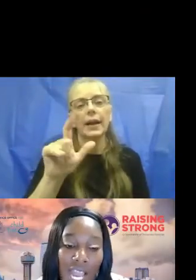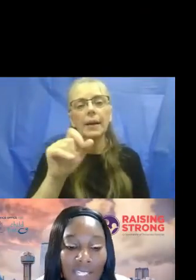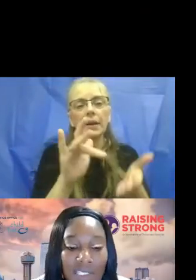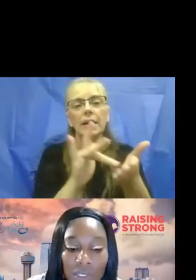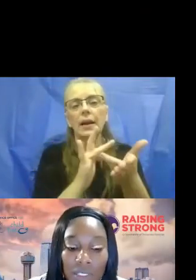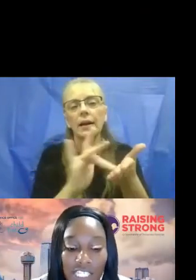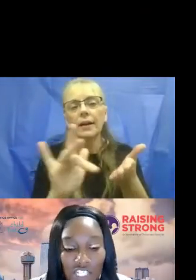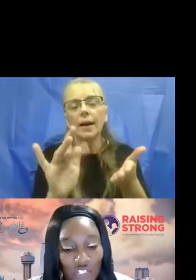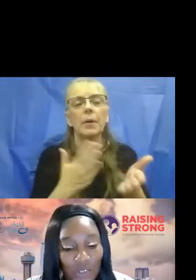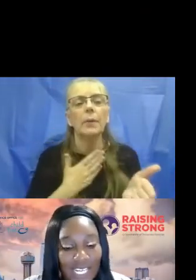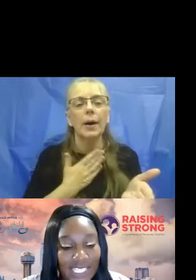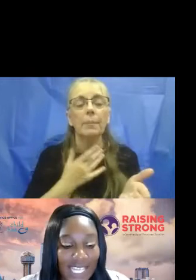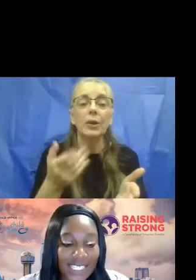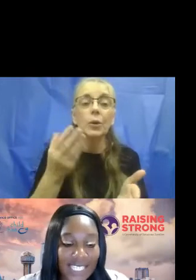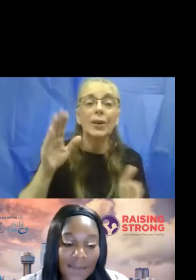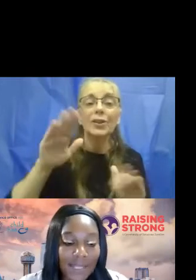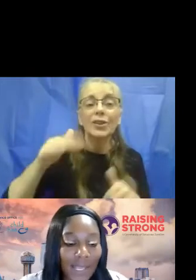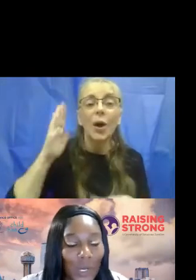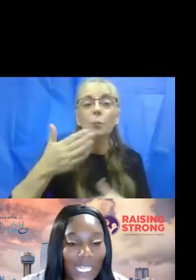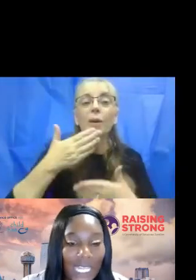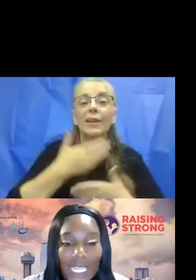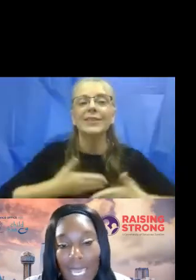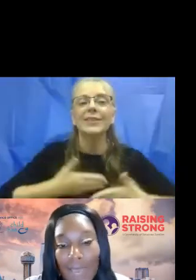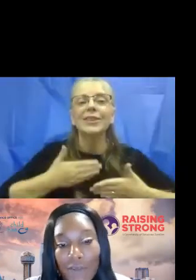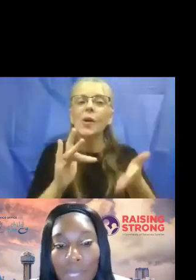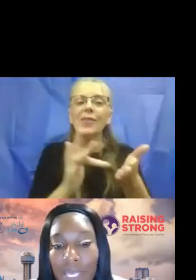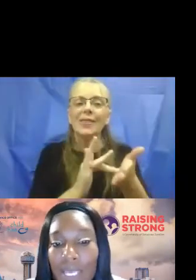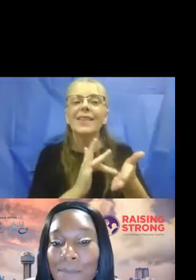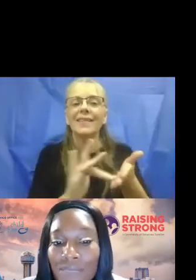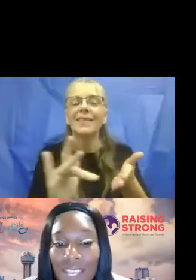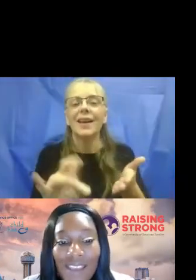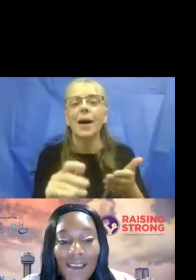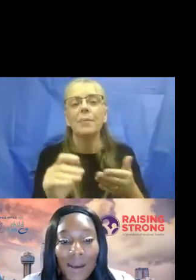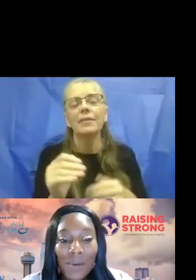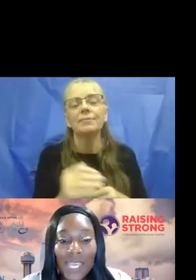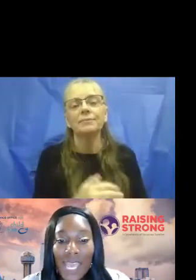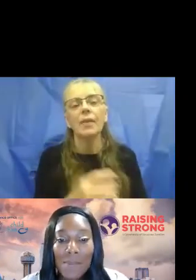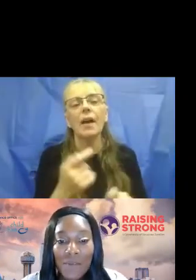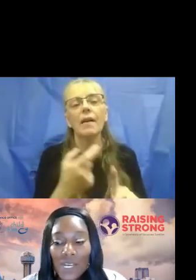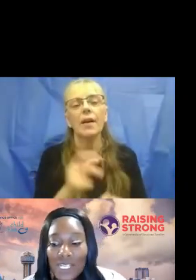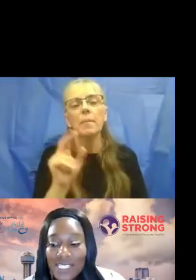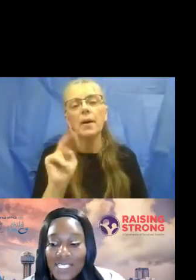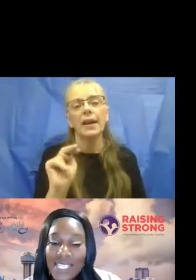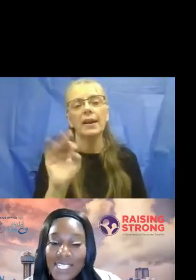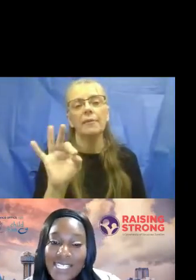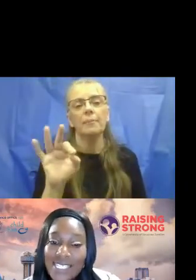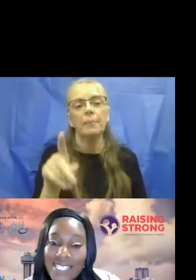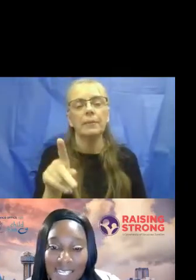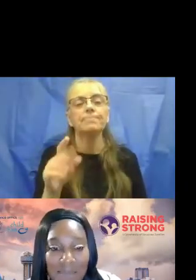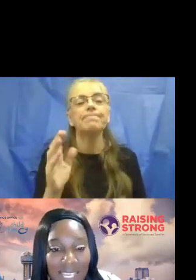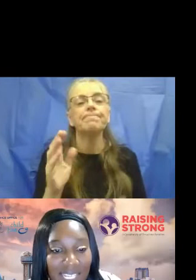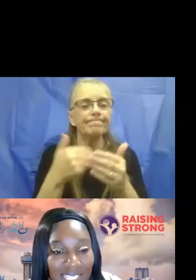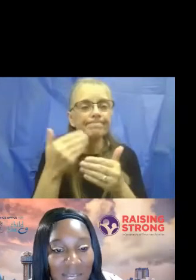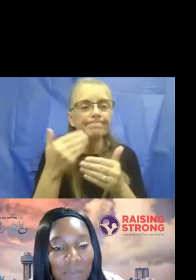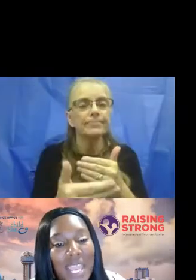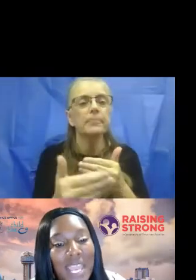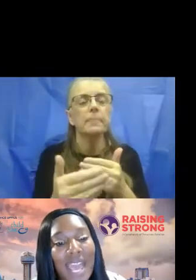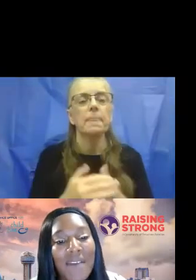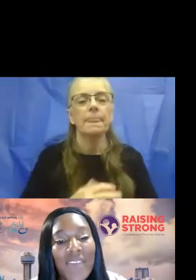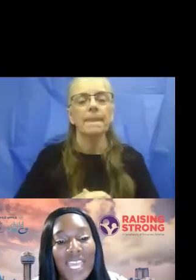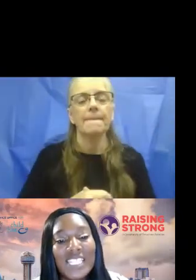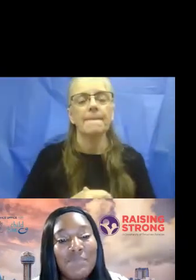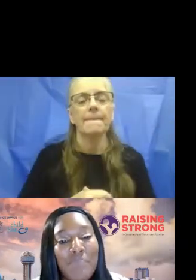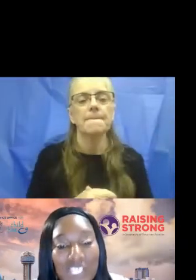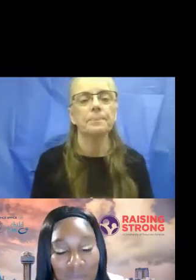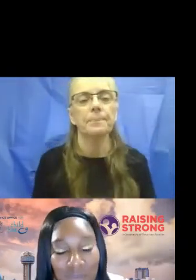your child will enjoy that tablet on NFP. Okay, moving on to the next segment. We